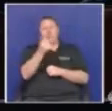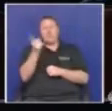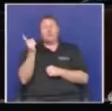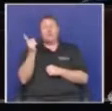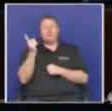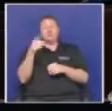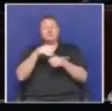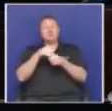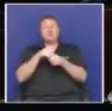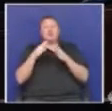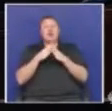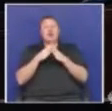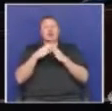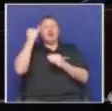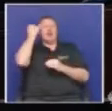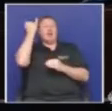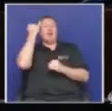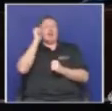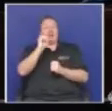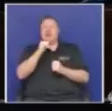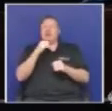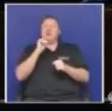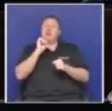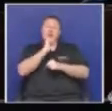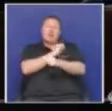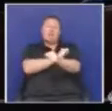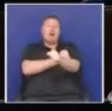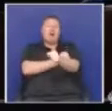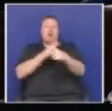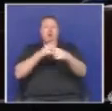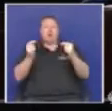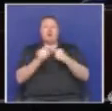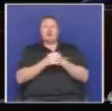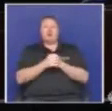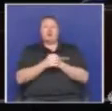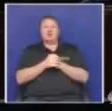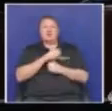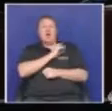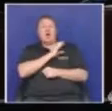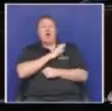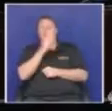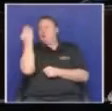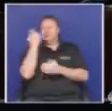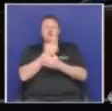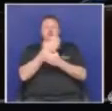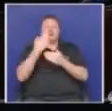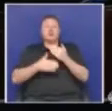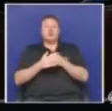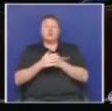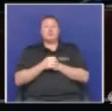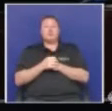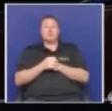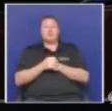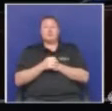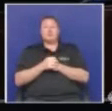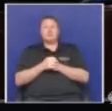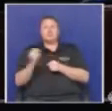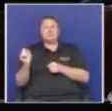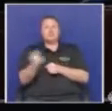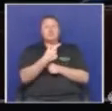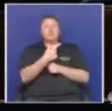those ideologies that their hour is over. In Ireland last weekend, a measure backed by all the